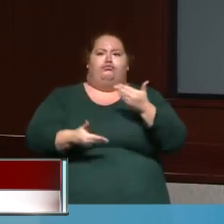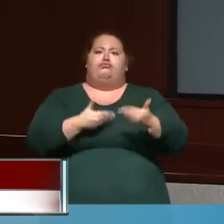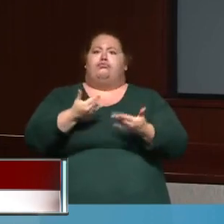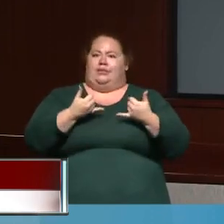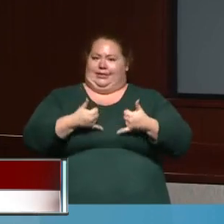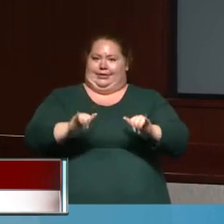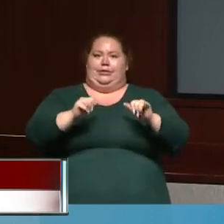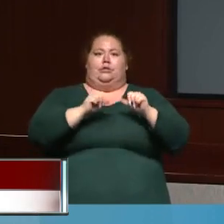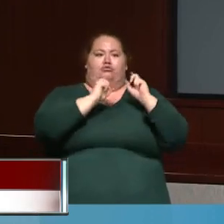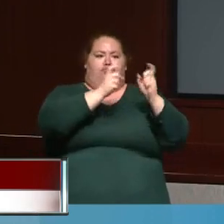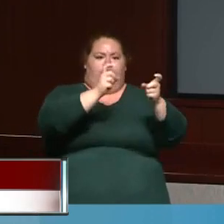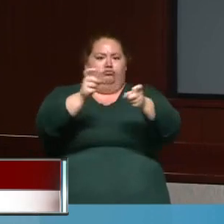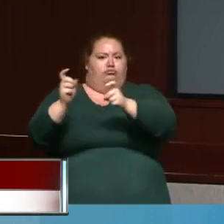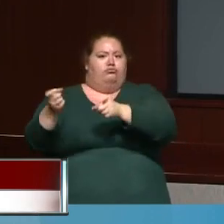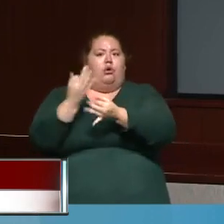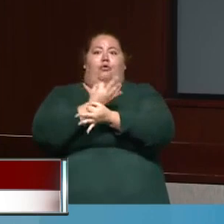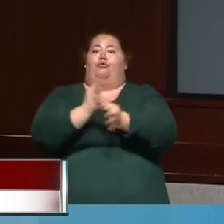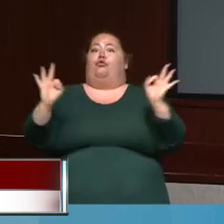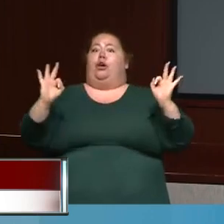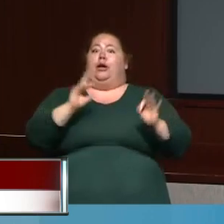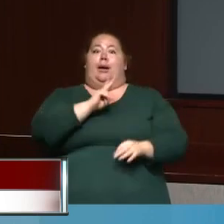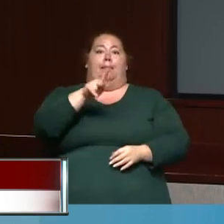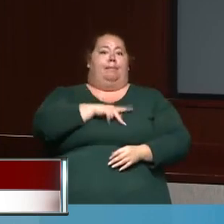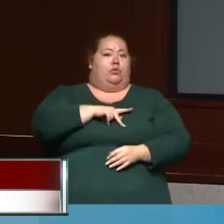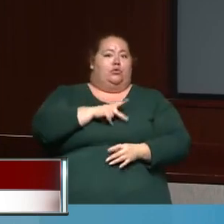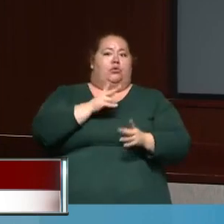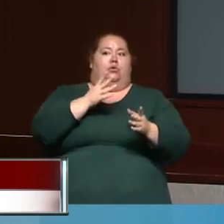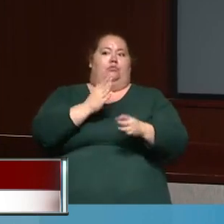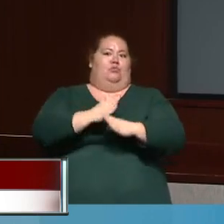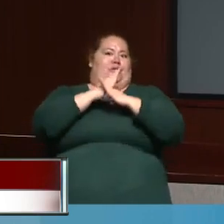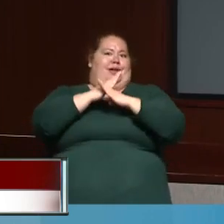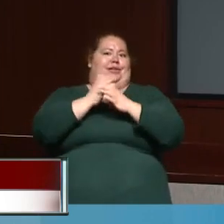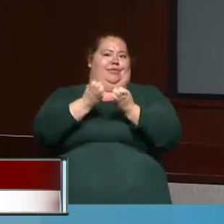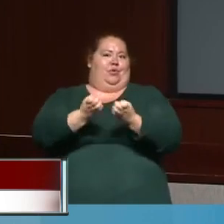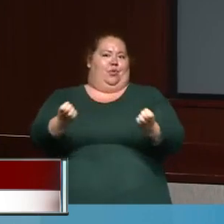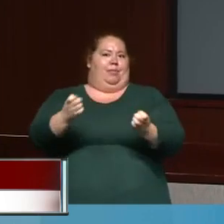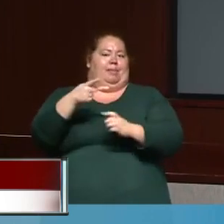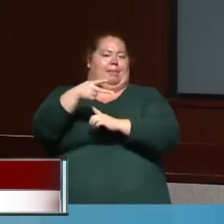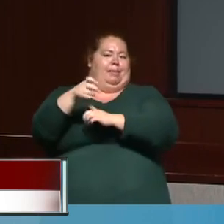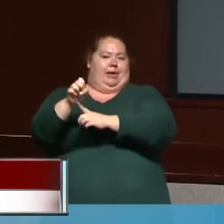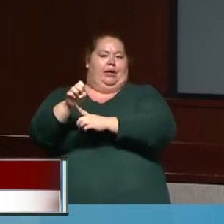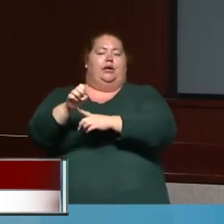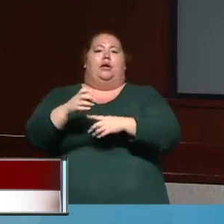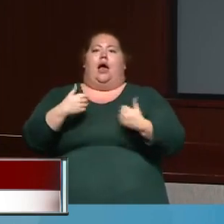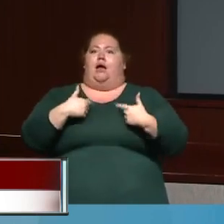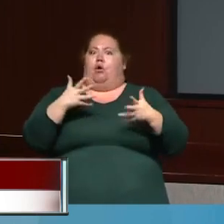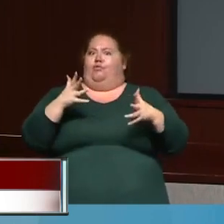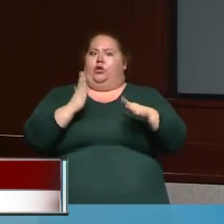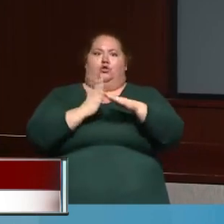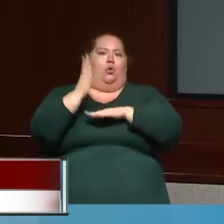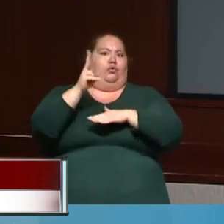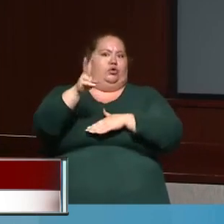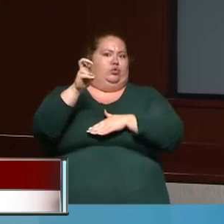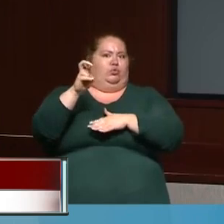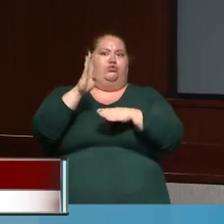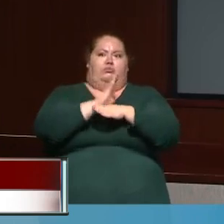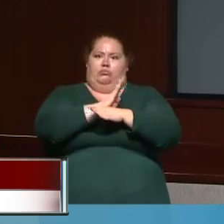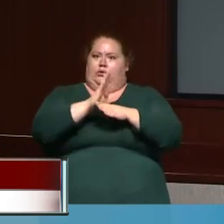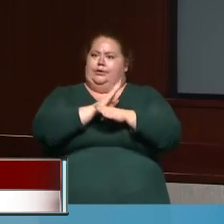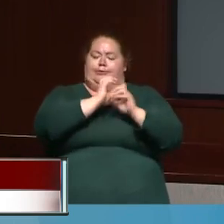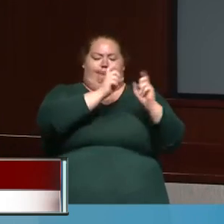distributed free personal protective equipment to nearly 2,000 businesses across the county,